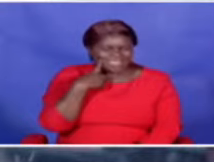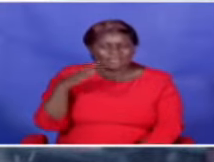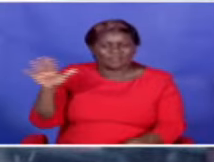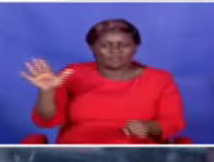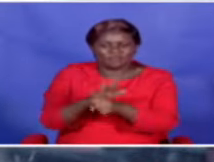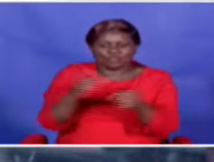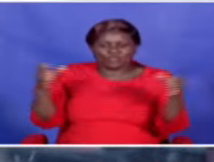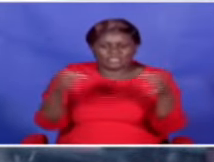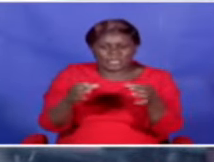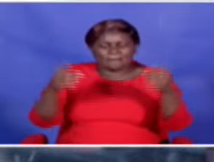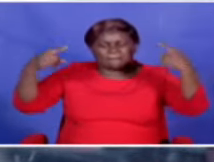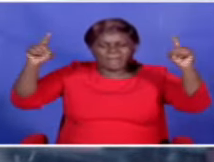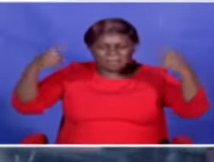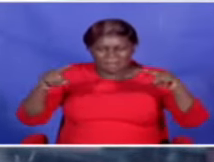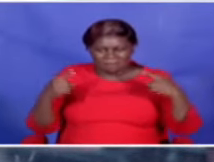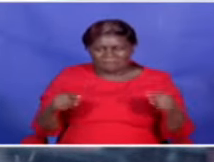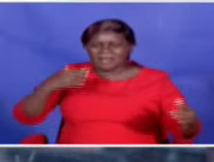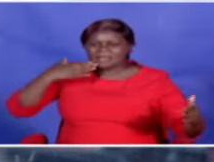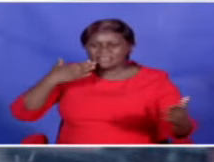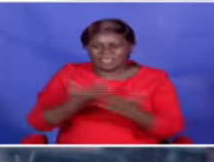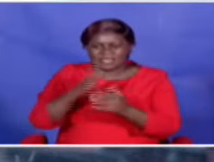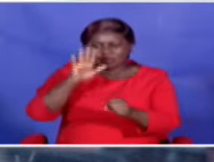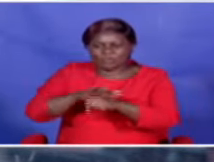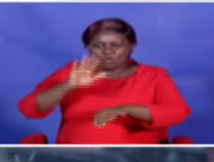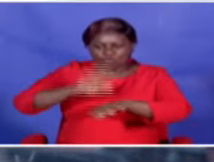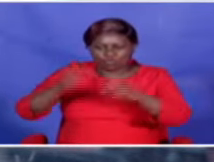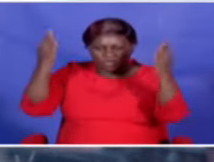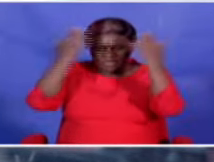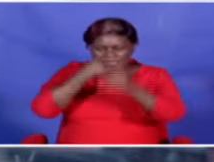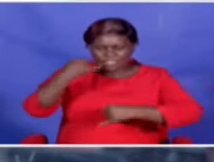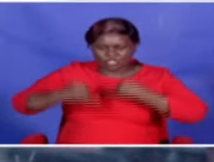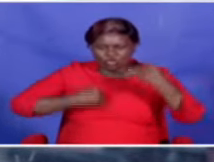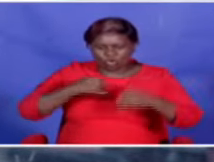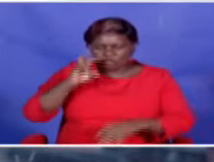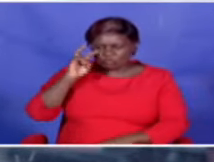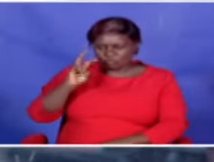that made this a success, asante sana. Good night. Enjoy the rest of your viewing and enjoy.